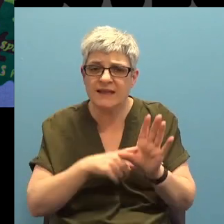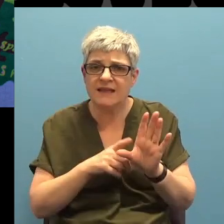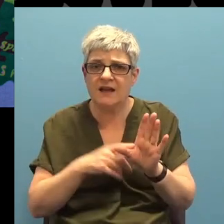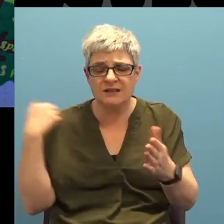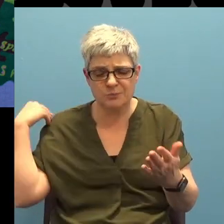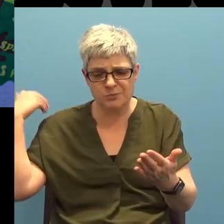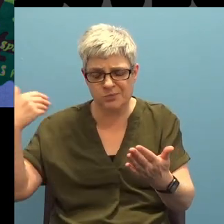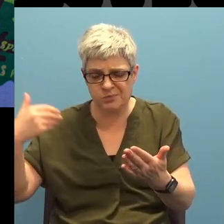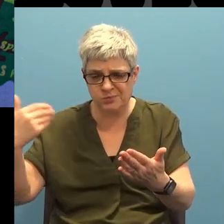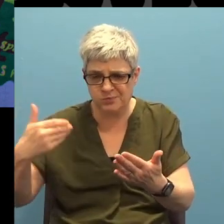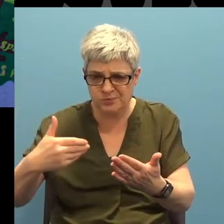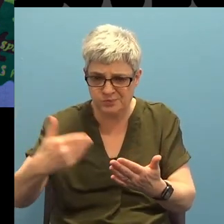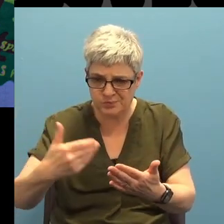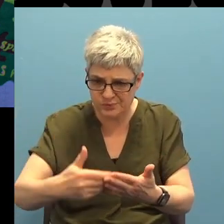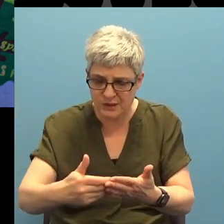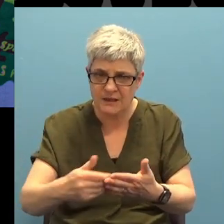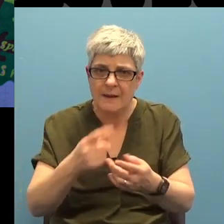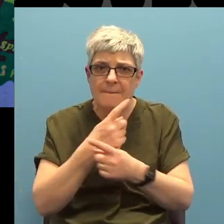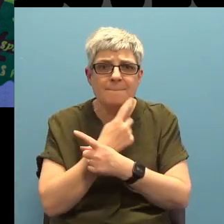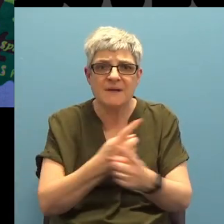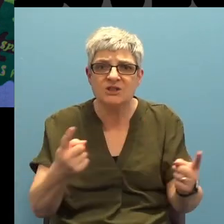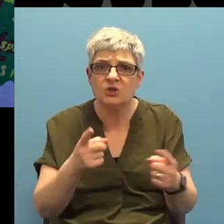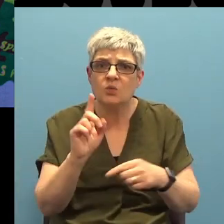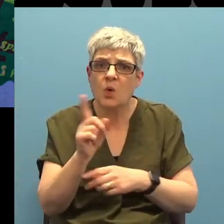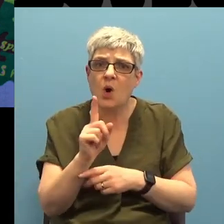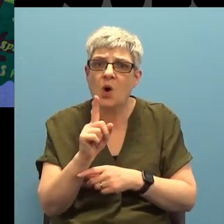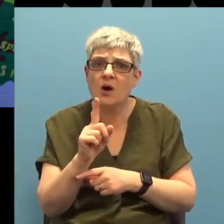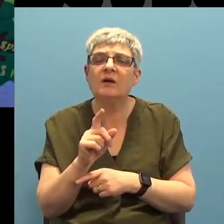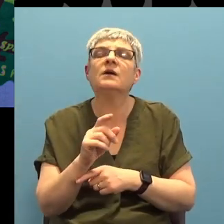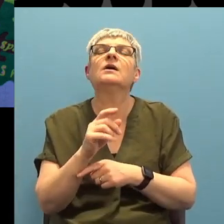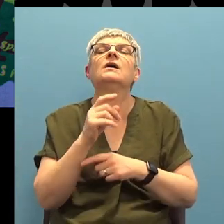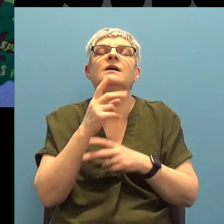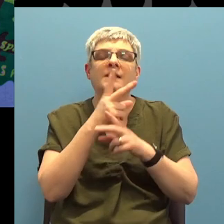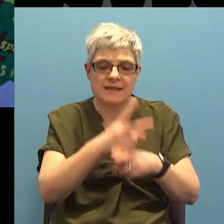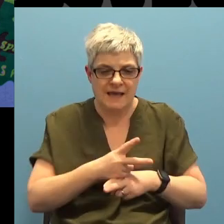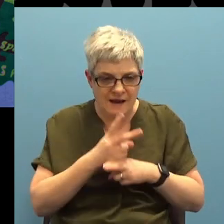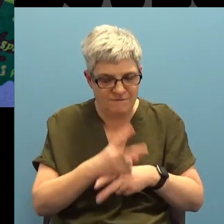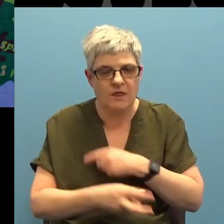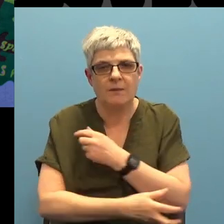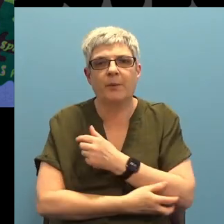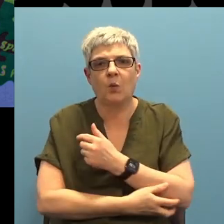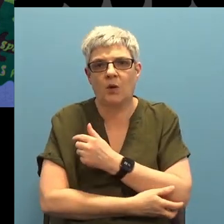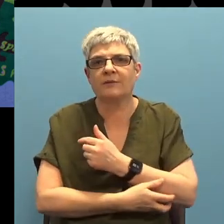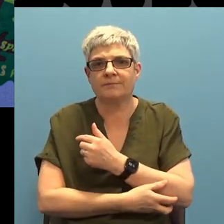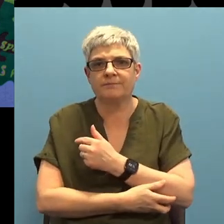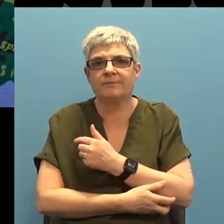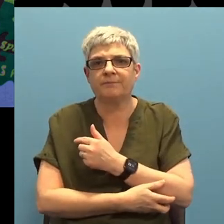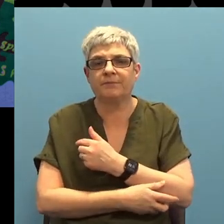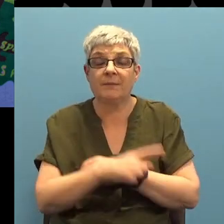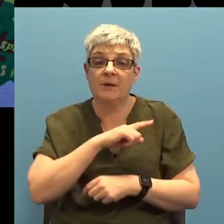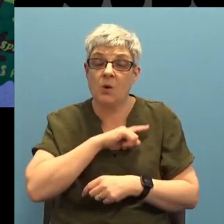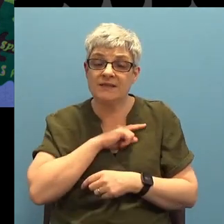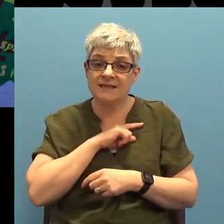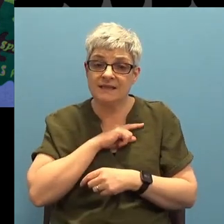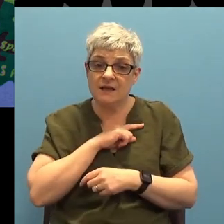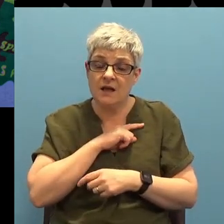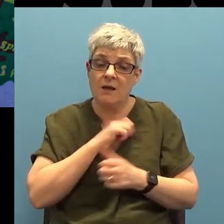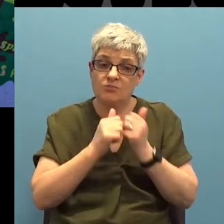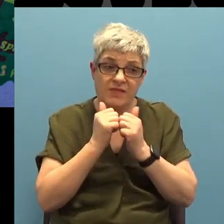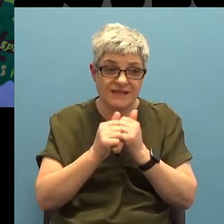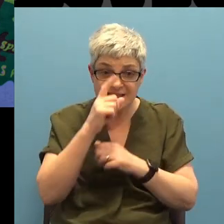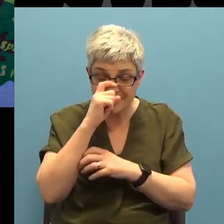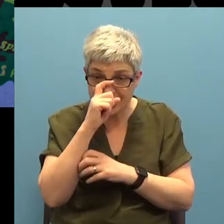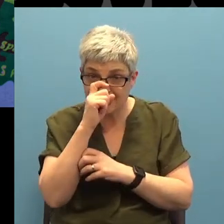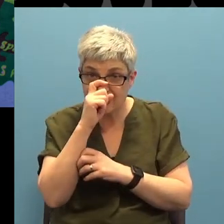entire mission was to be called to be mindful and care for the poor. Because, brothers and sisters, they are